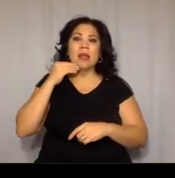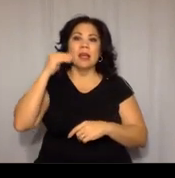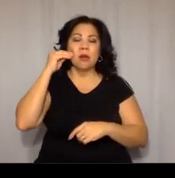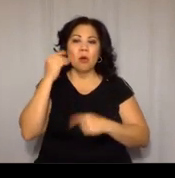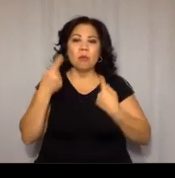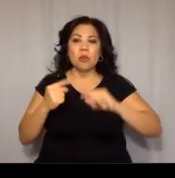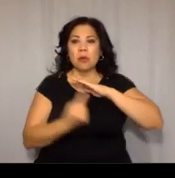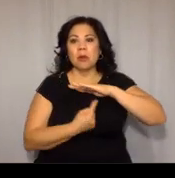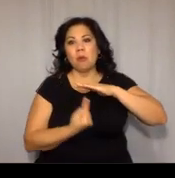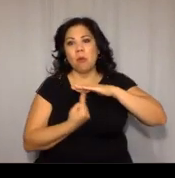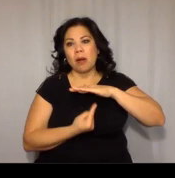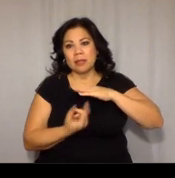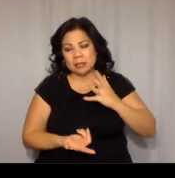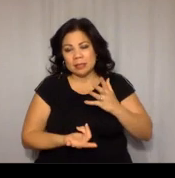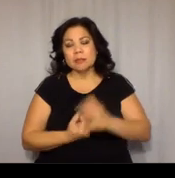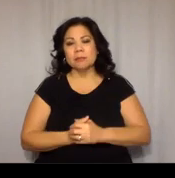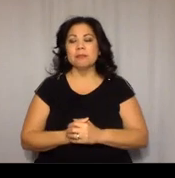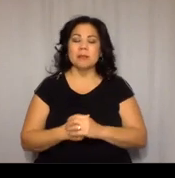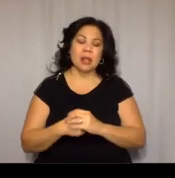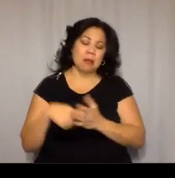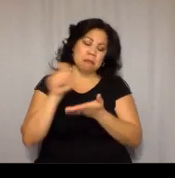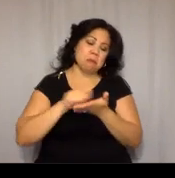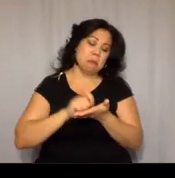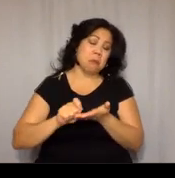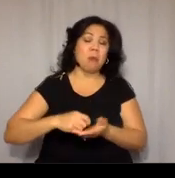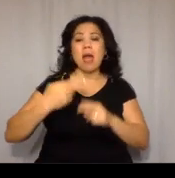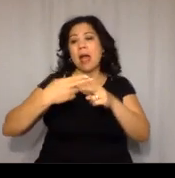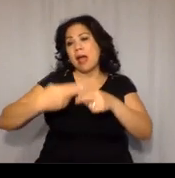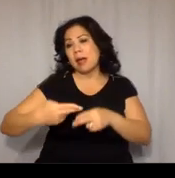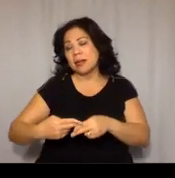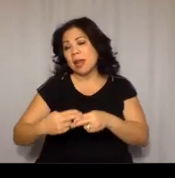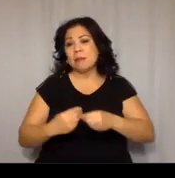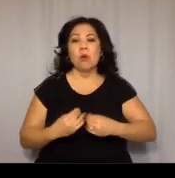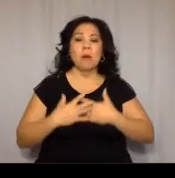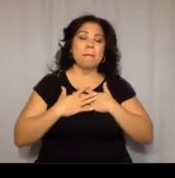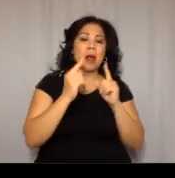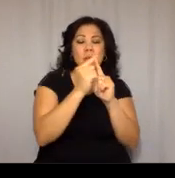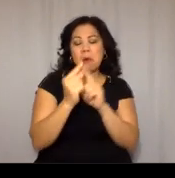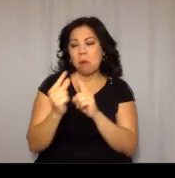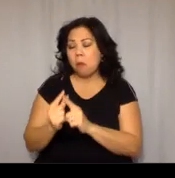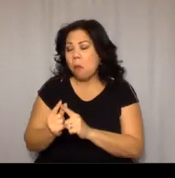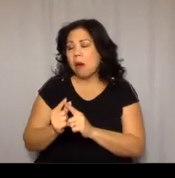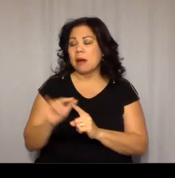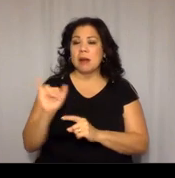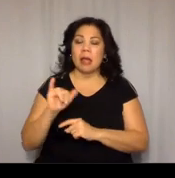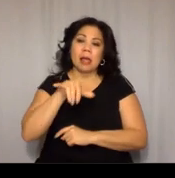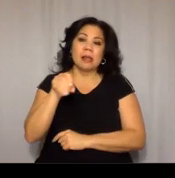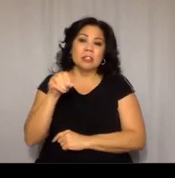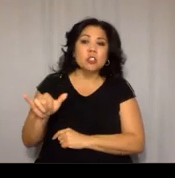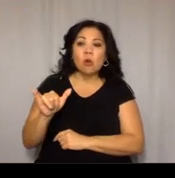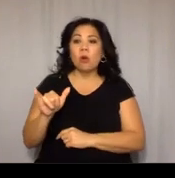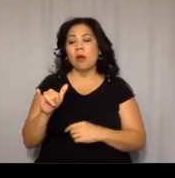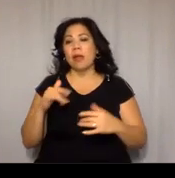quarantine. So you could put names, or you could put inspiring words like joy and fun